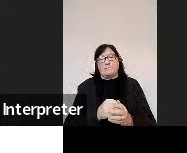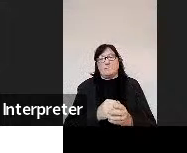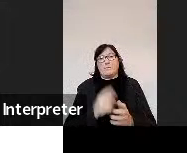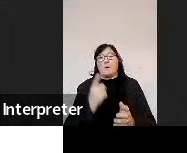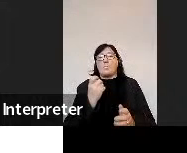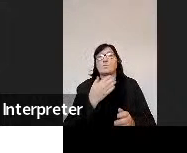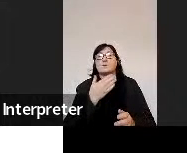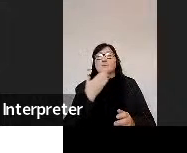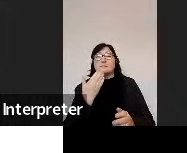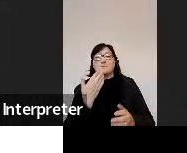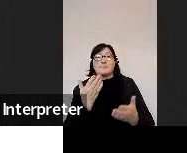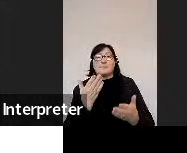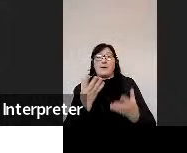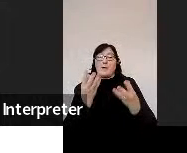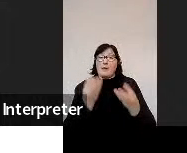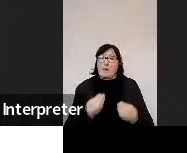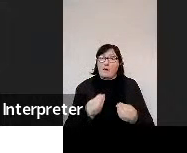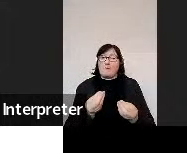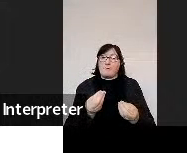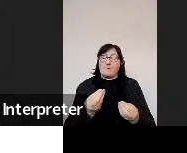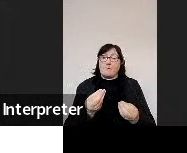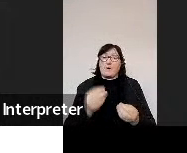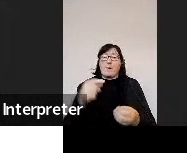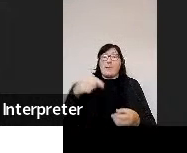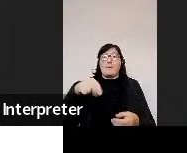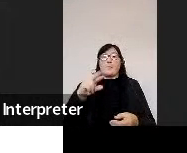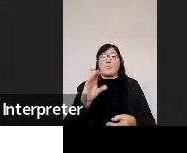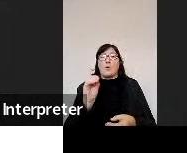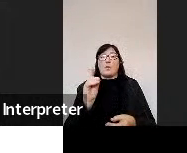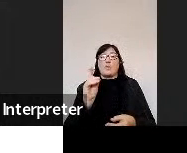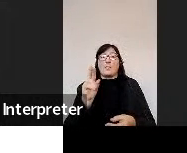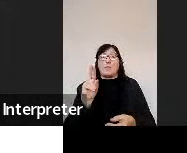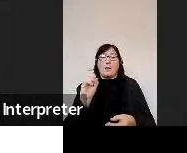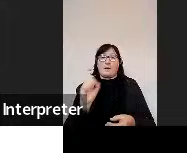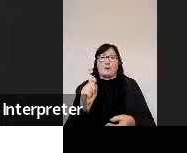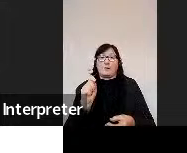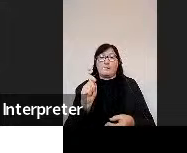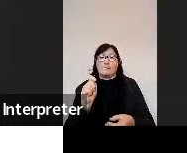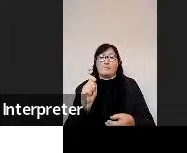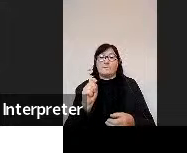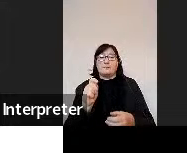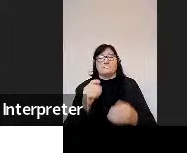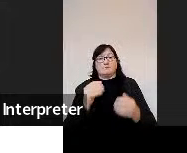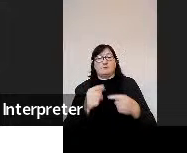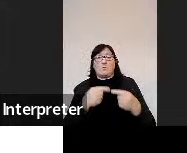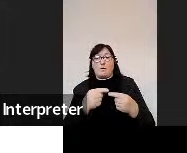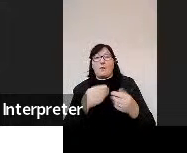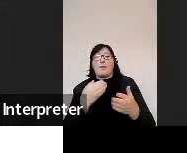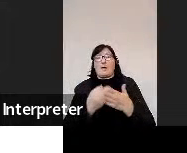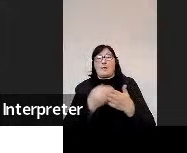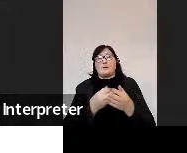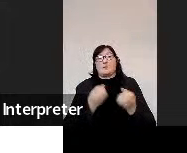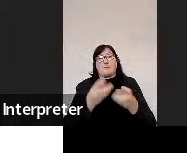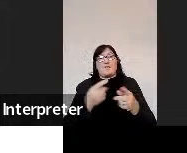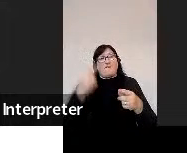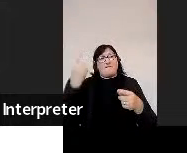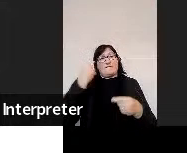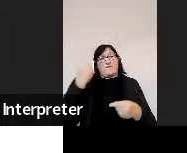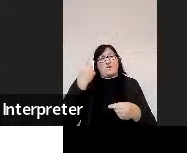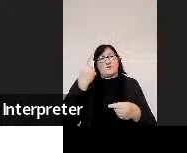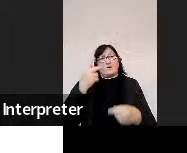manage customs product information role will be allowed to submit the very first RLA